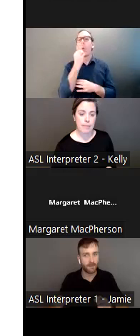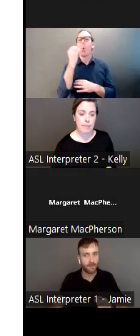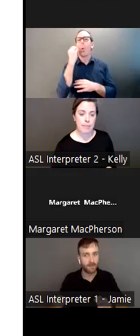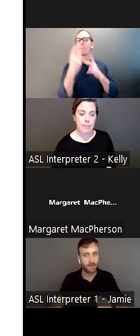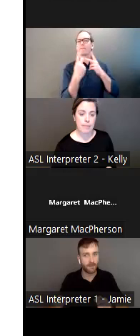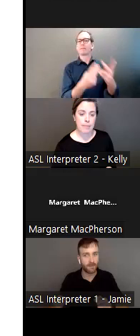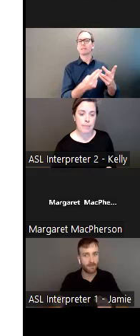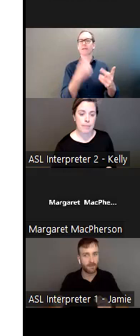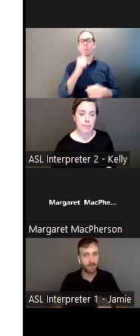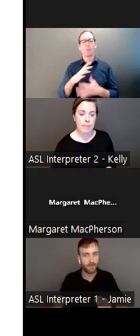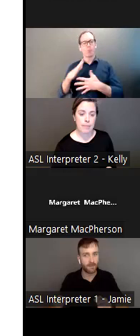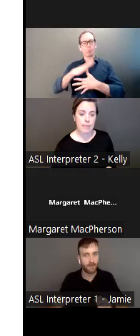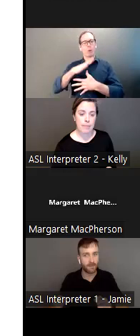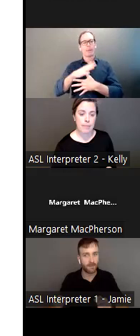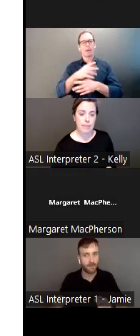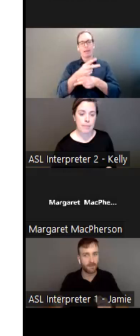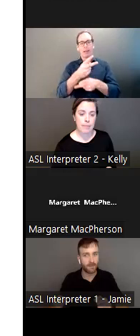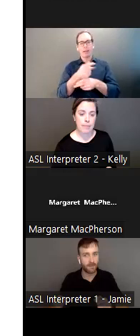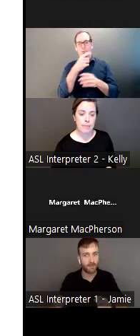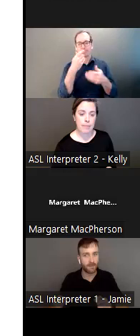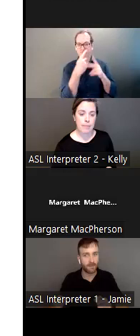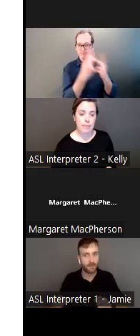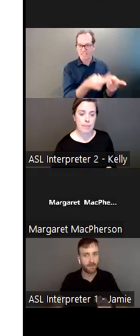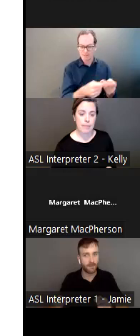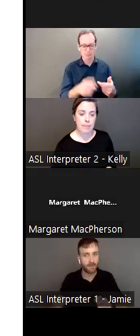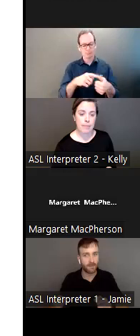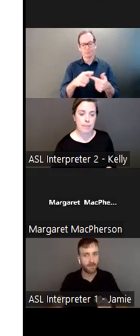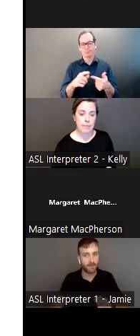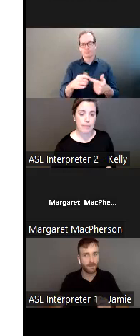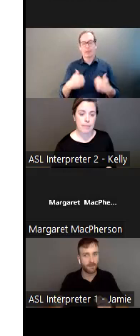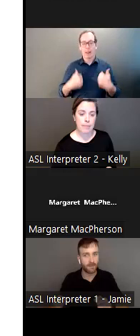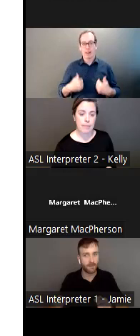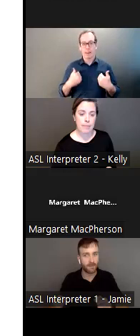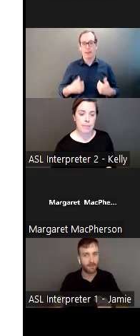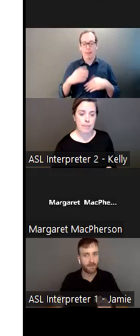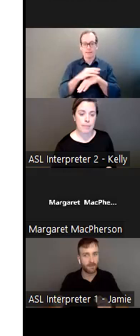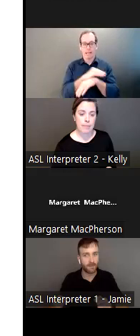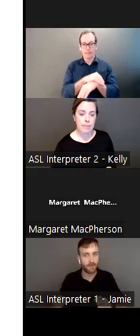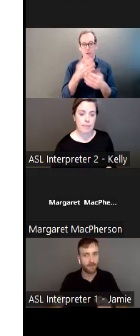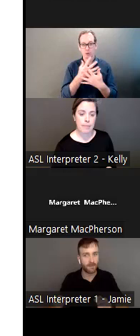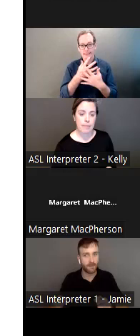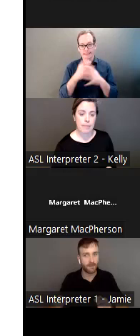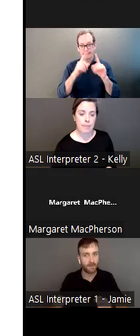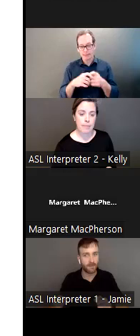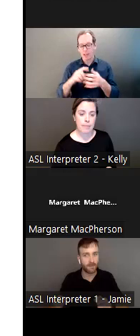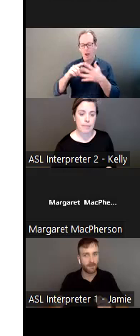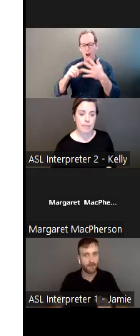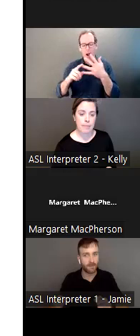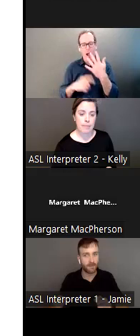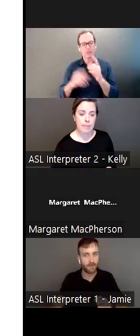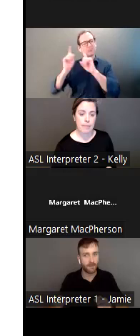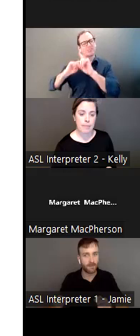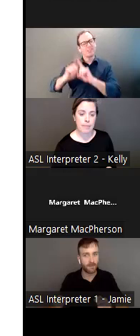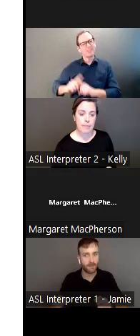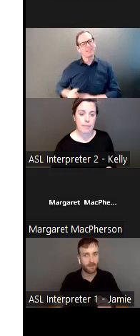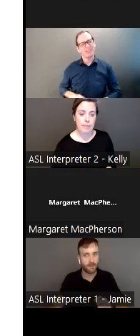care and lung cancer screening, and there are a couple of others in the works as well. So these are tools that we're continually evolving to support